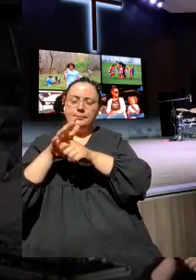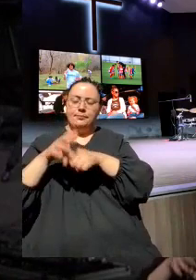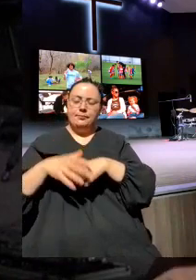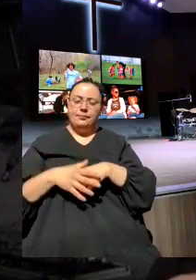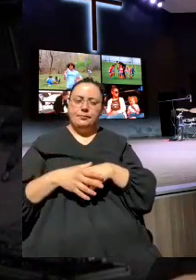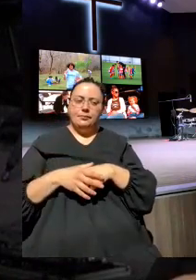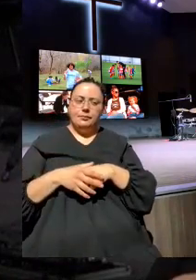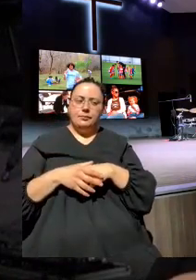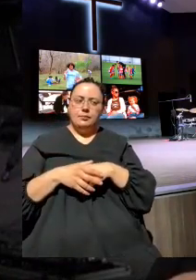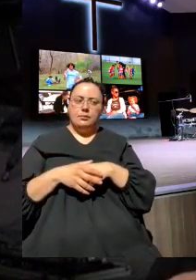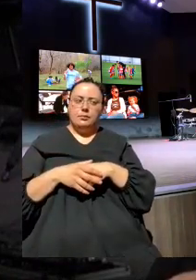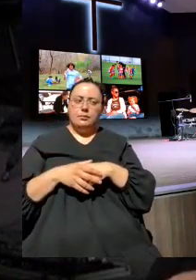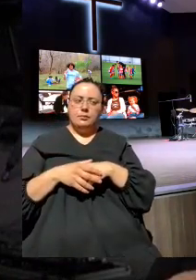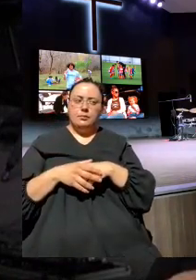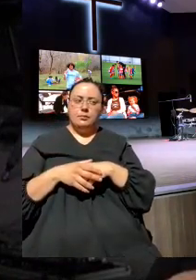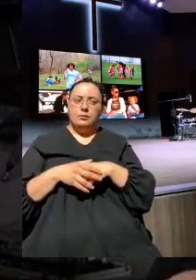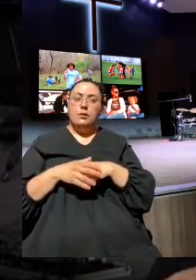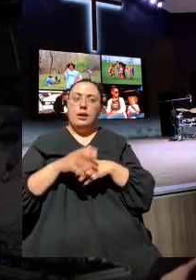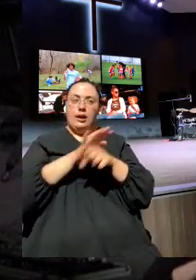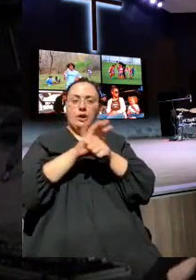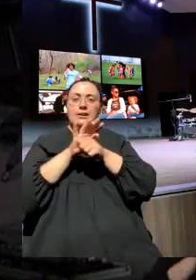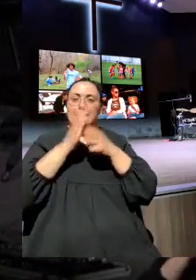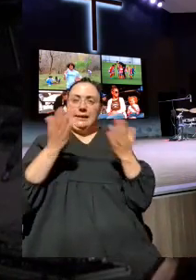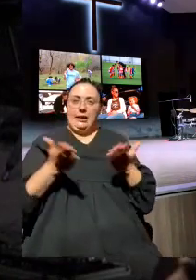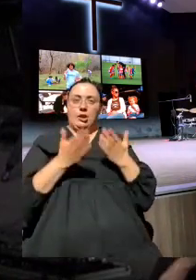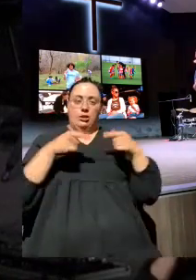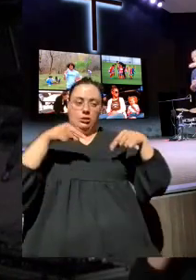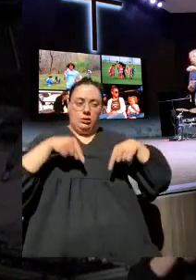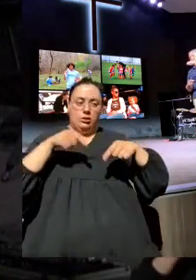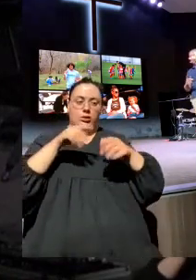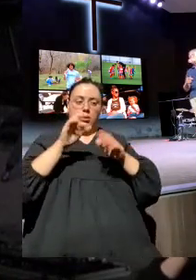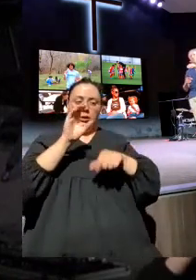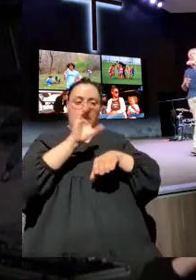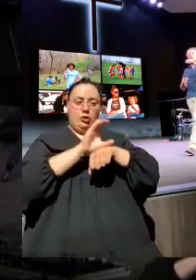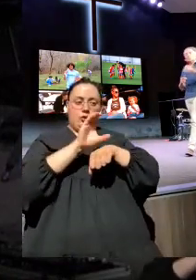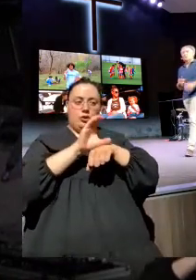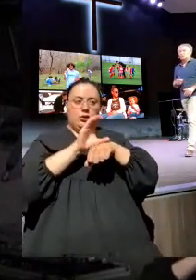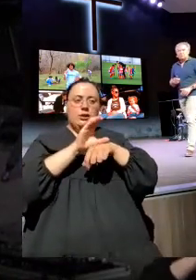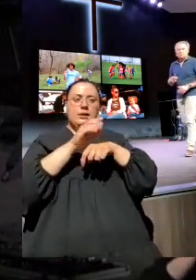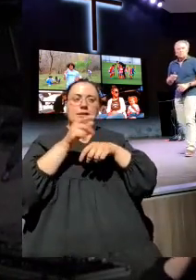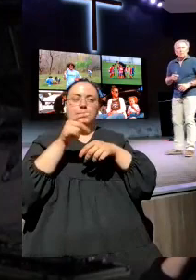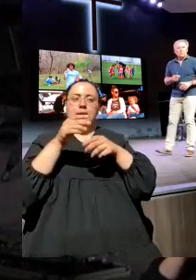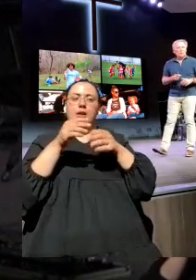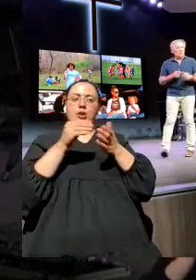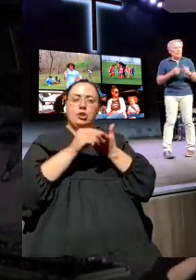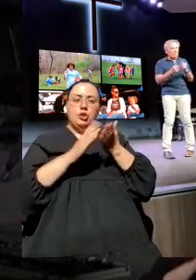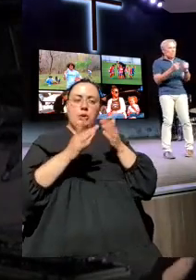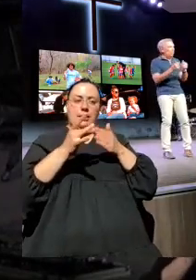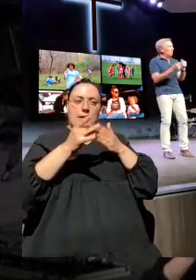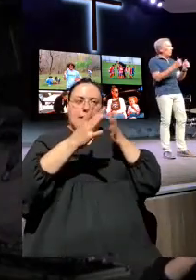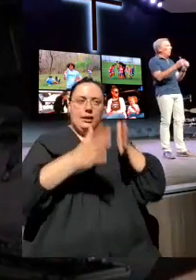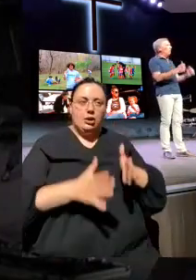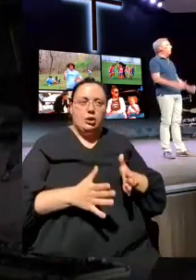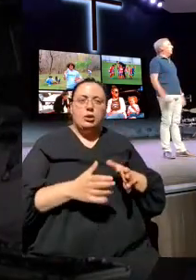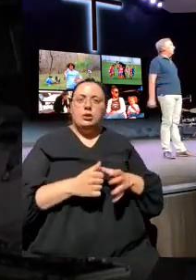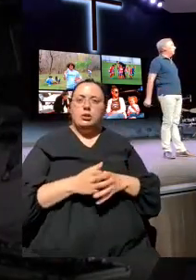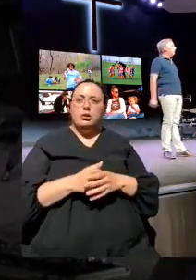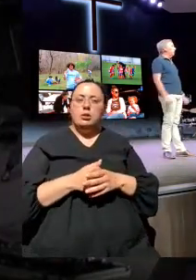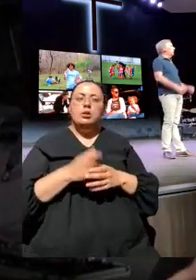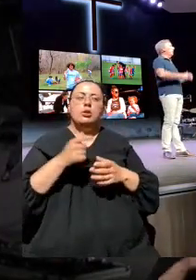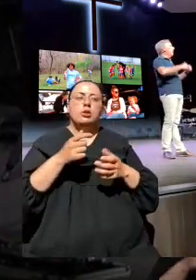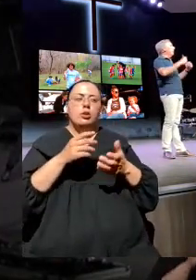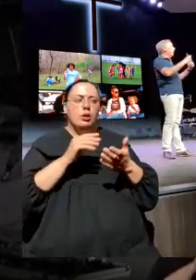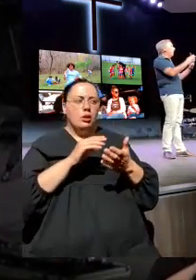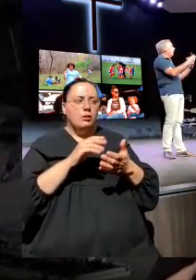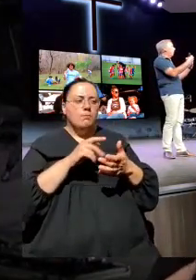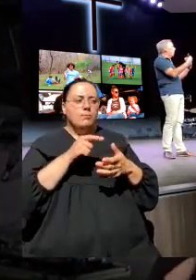a student missions trip. Because you are on call 24/7. And the students are watching you. You